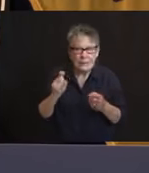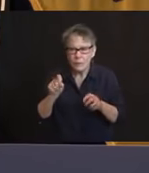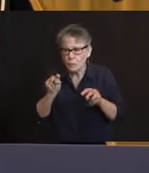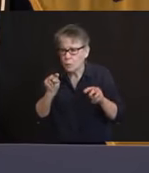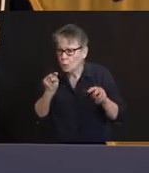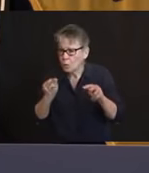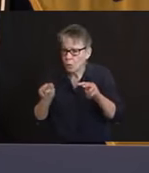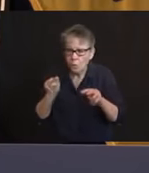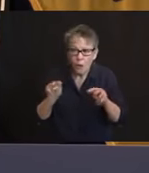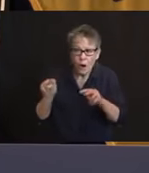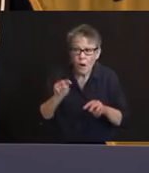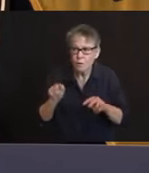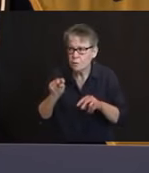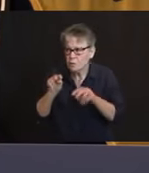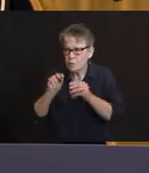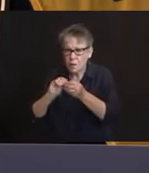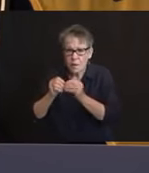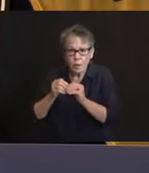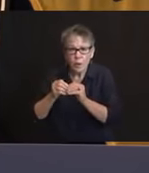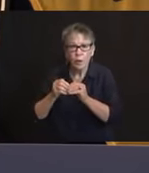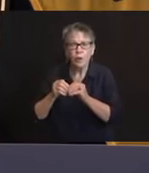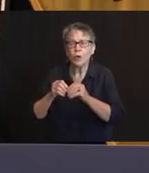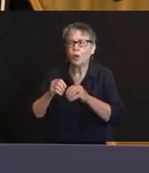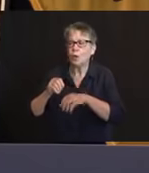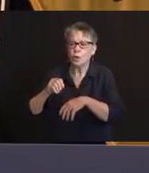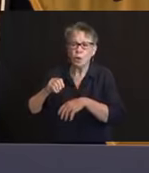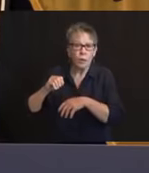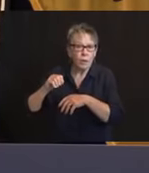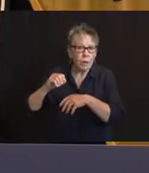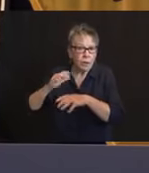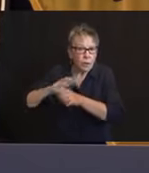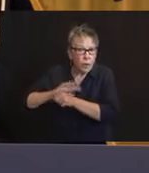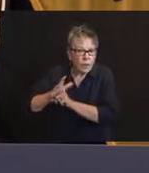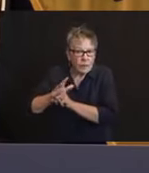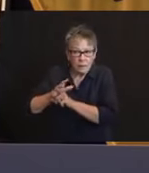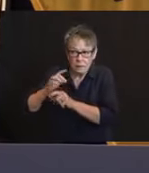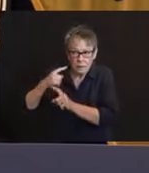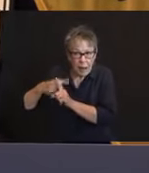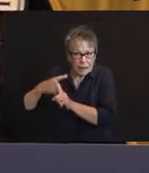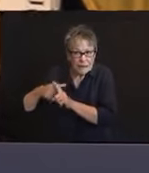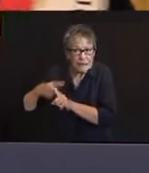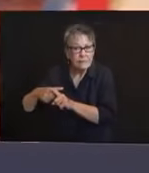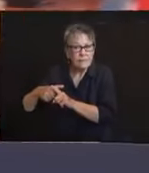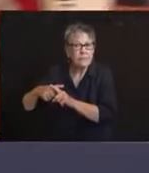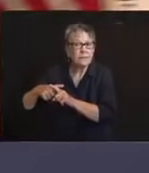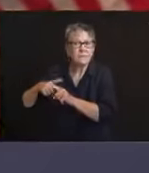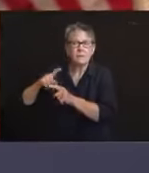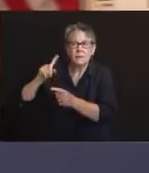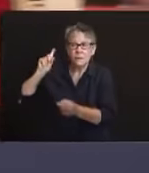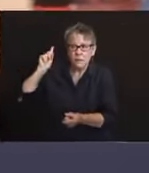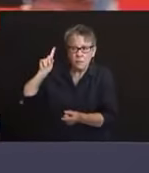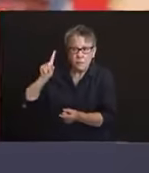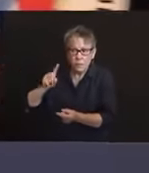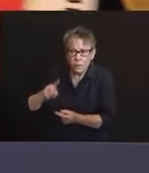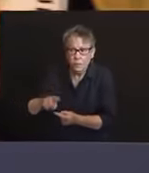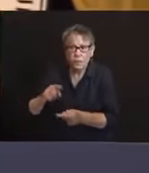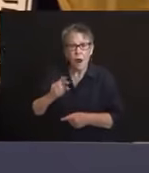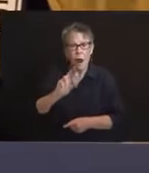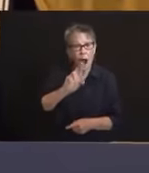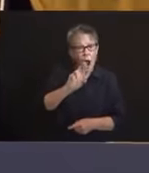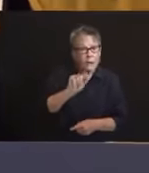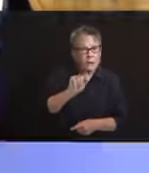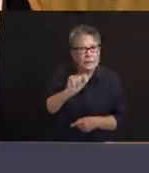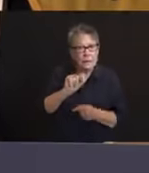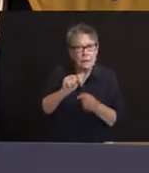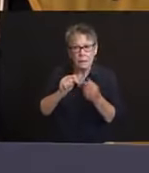other stuff matters as well, but those are the three I think that matter the most, Judy and Ed. And again, there are